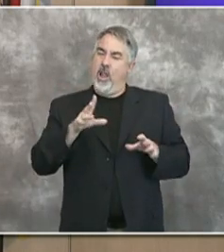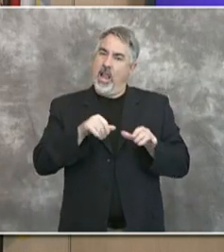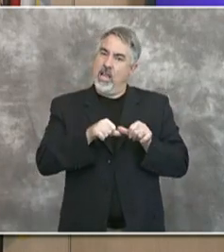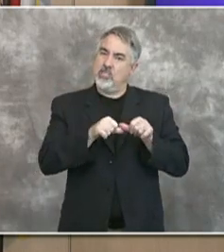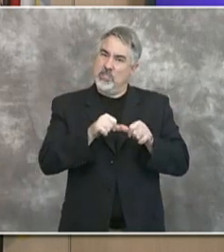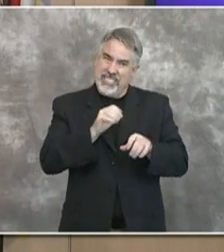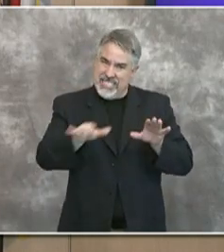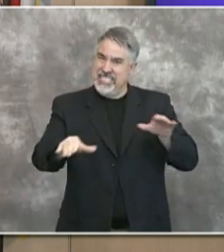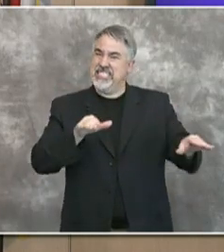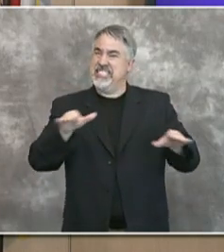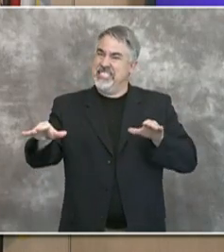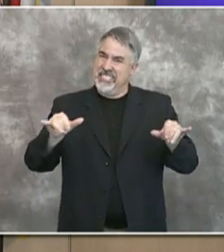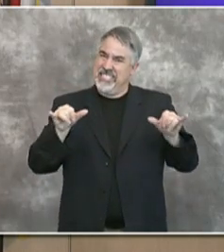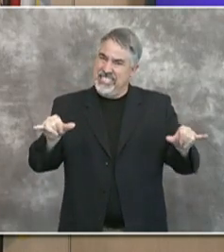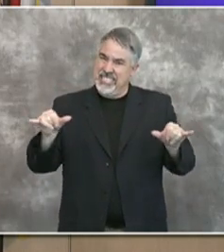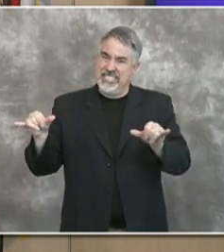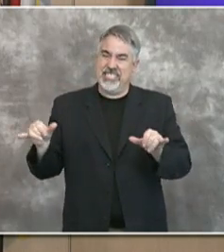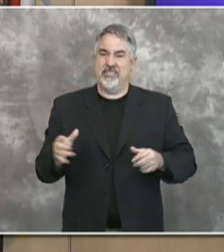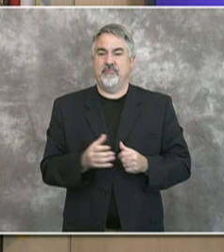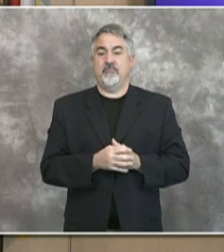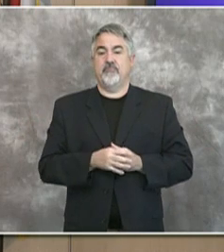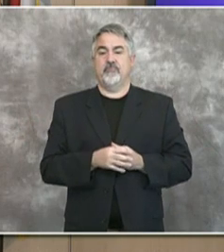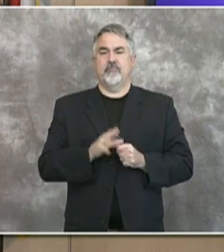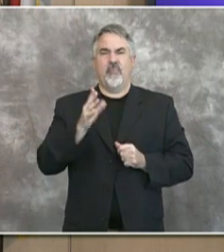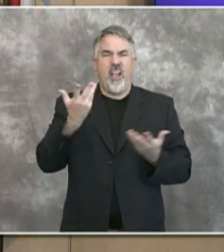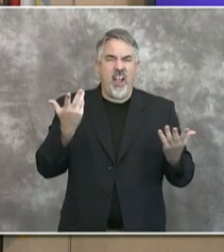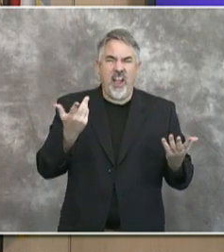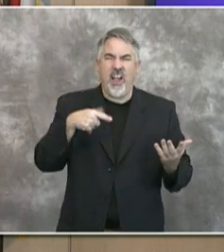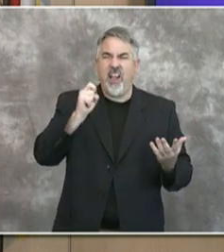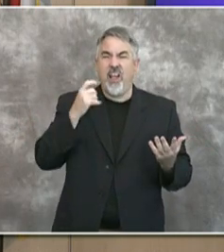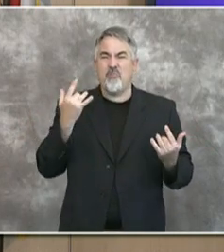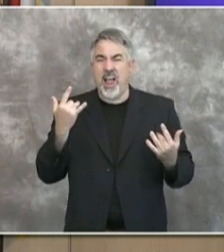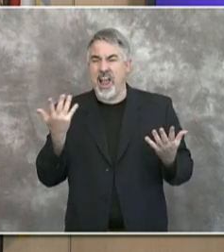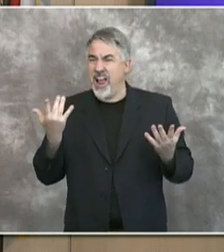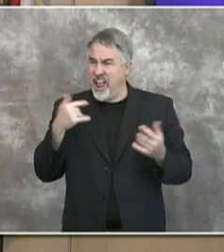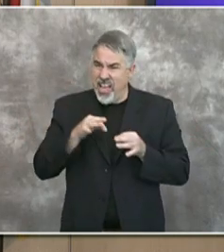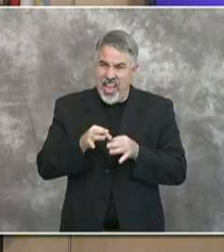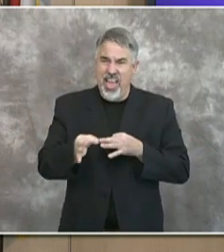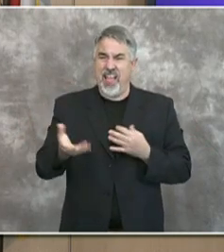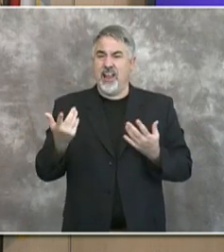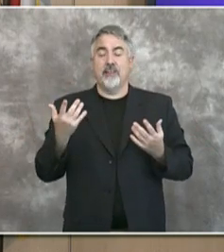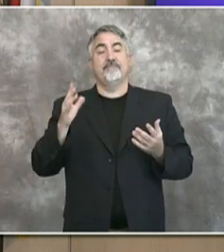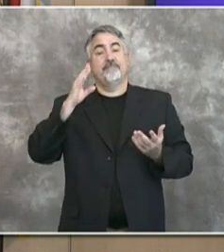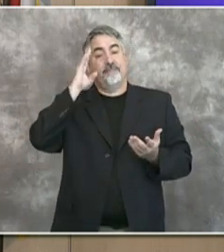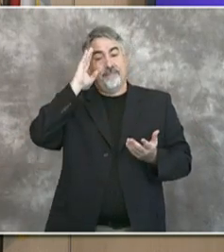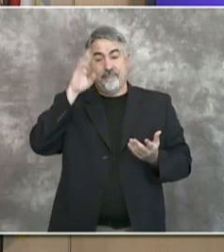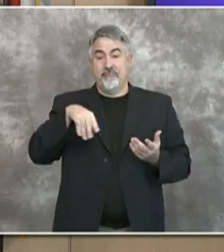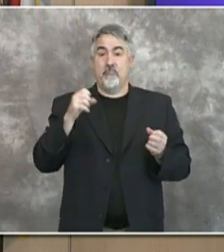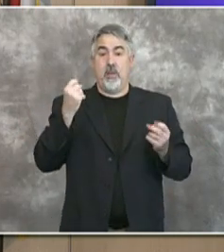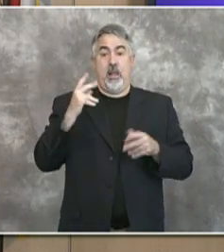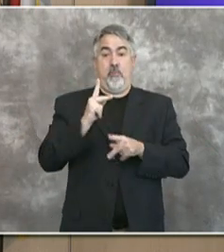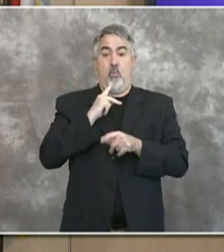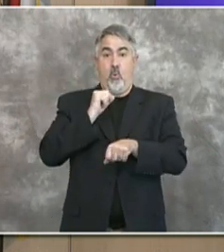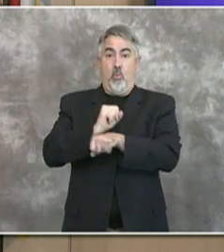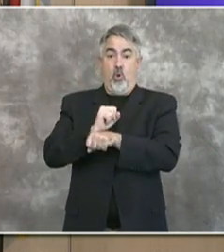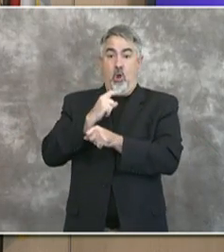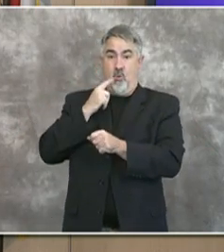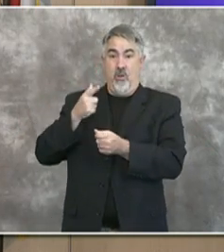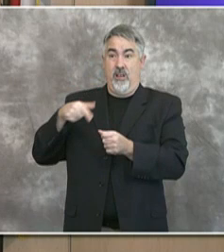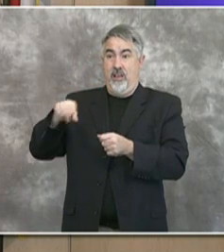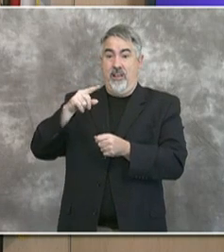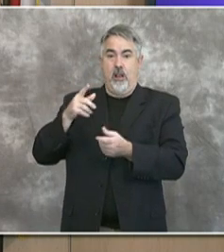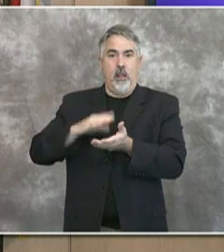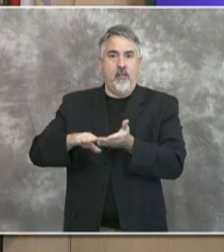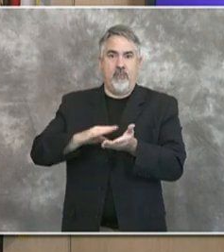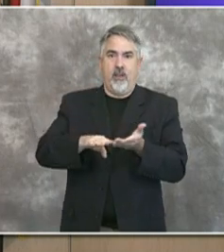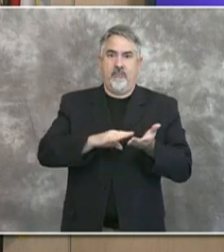spread. I know you're frustrated. I know this has been tough on workers who've been laid off due to the virus. This has been